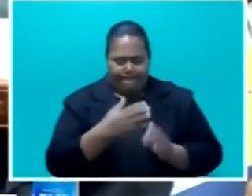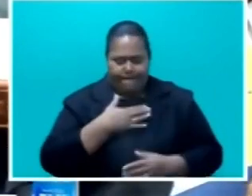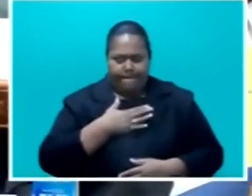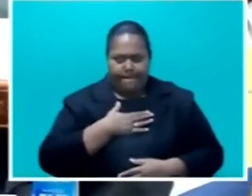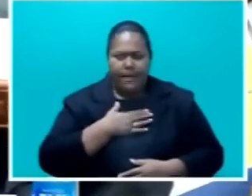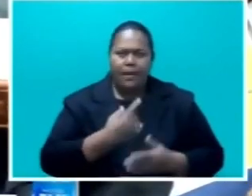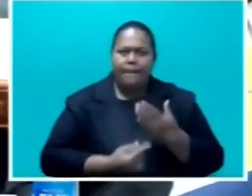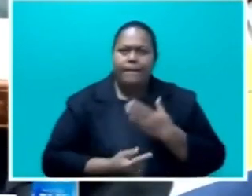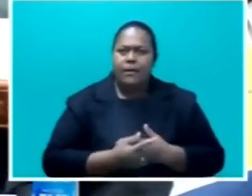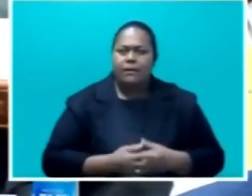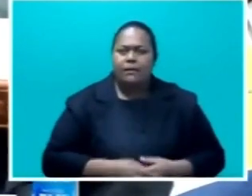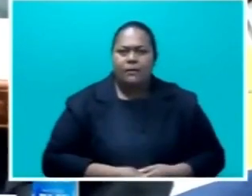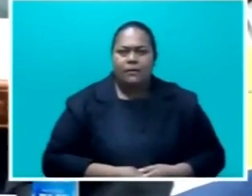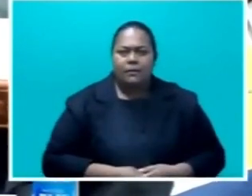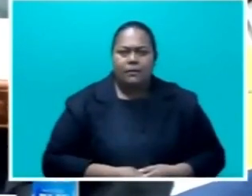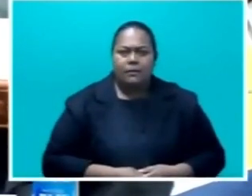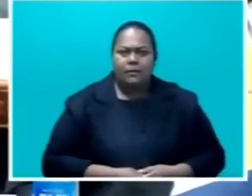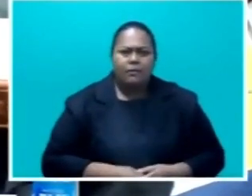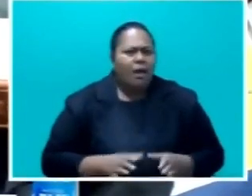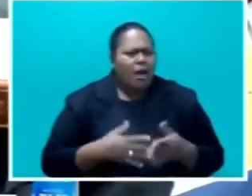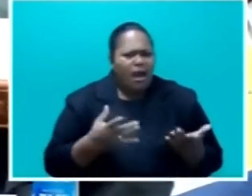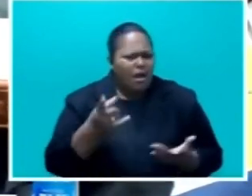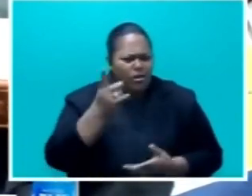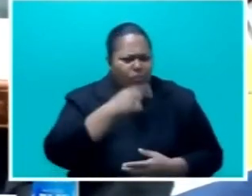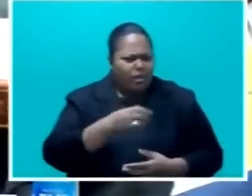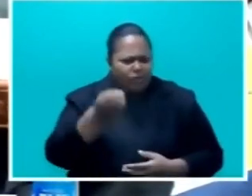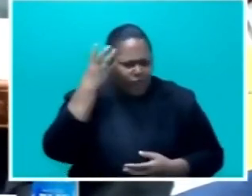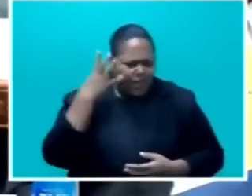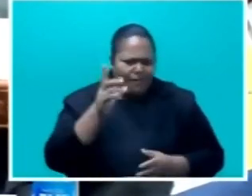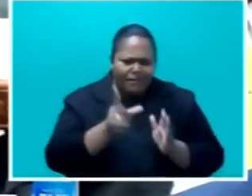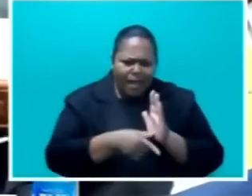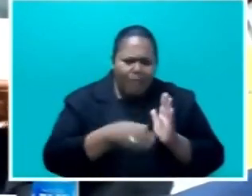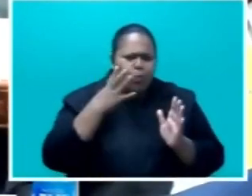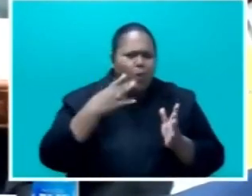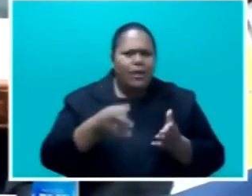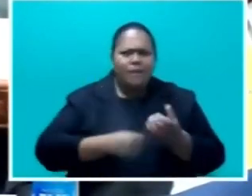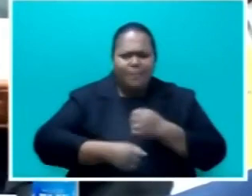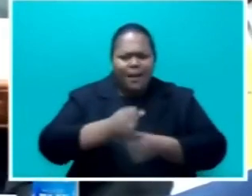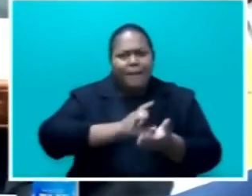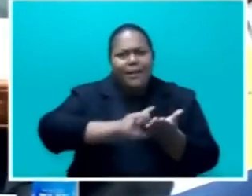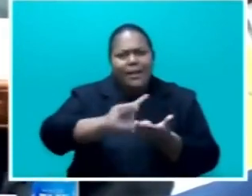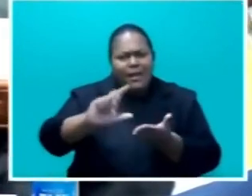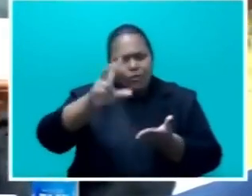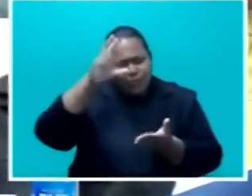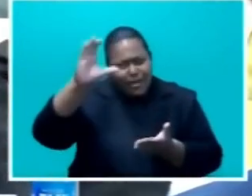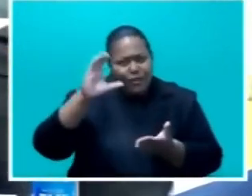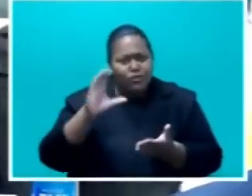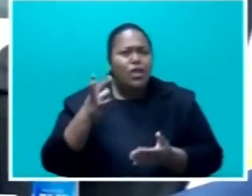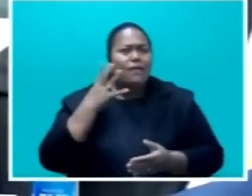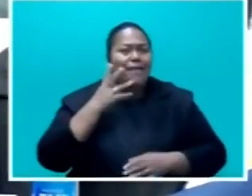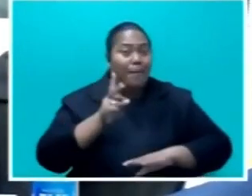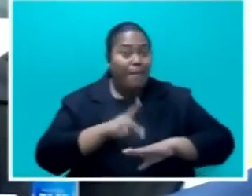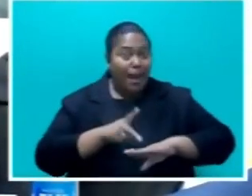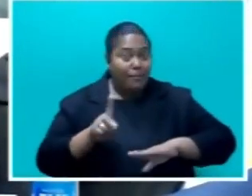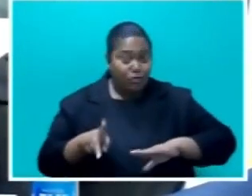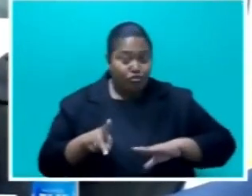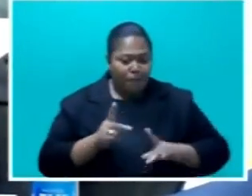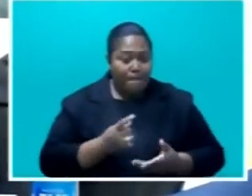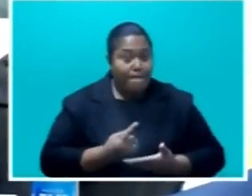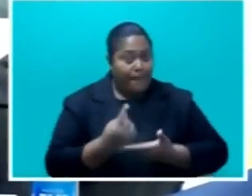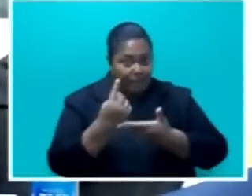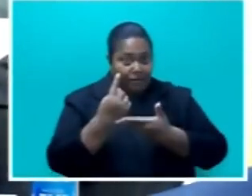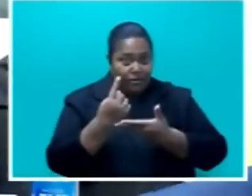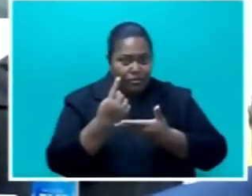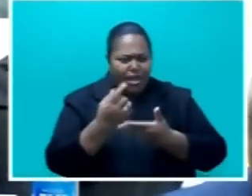Speaker, how could we ever forget those moments when it became clear to the nation that the parliamentary privilege and our views on